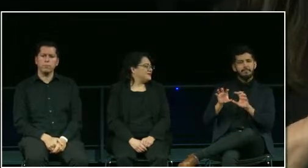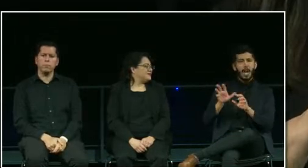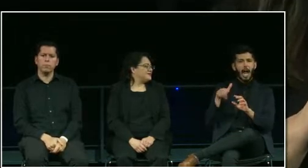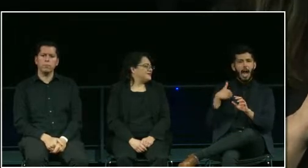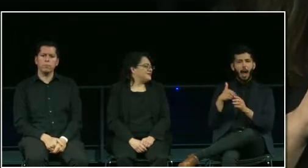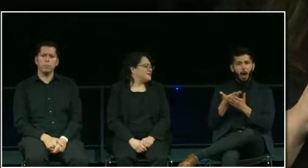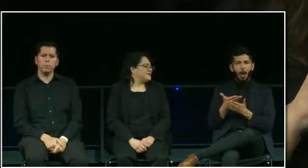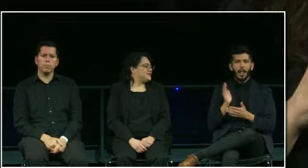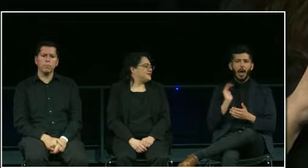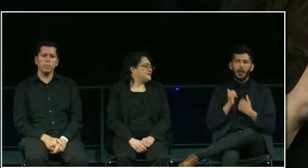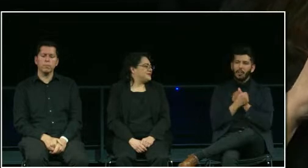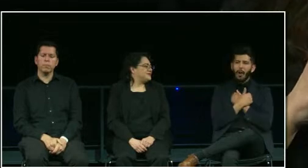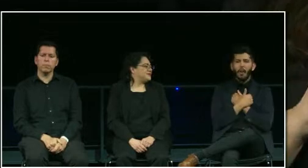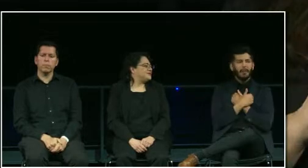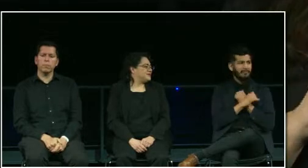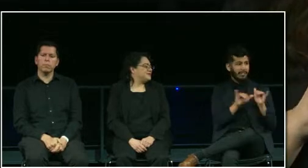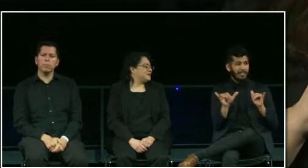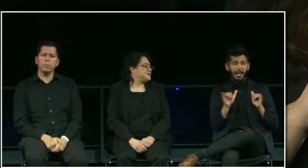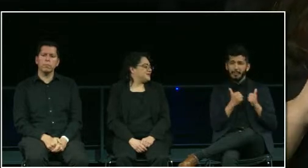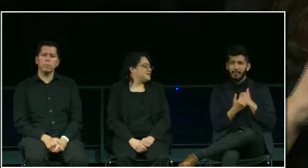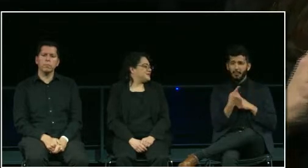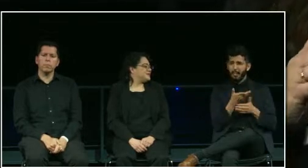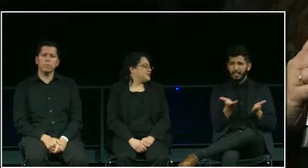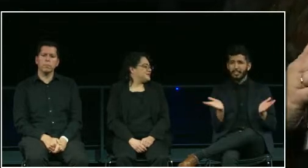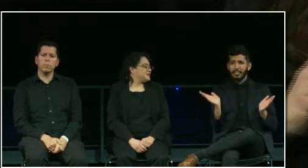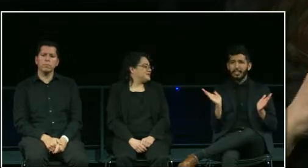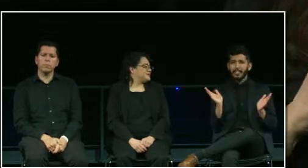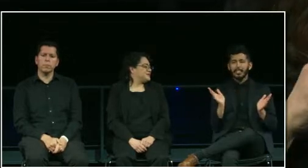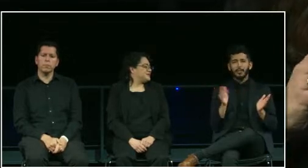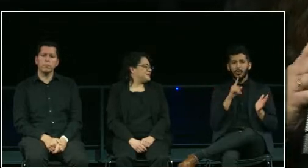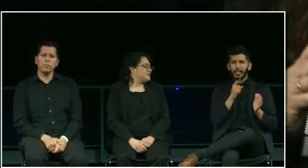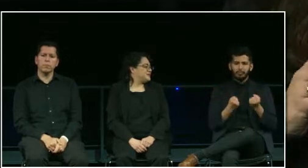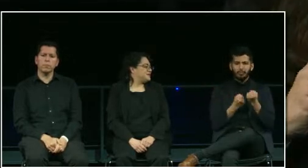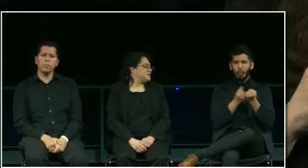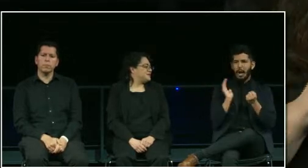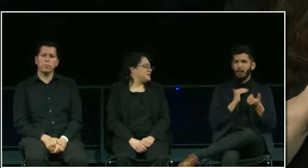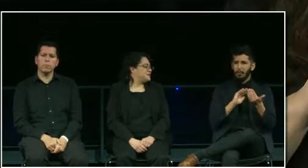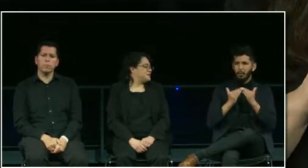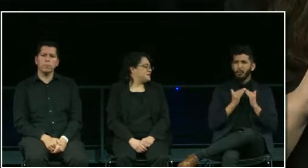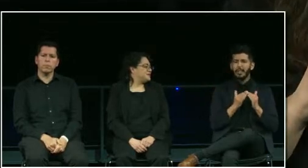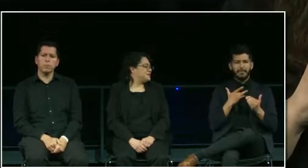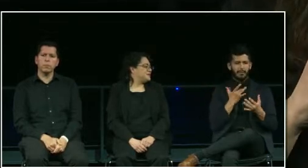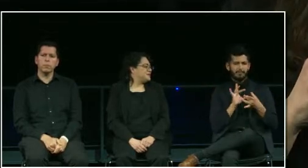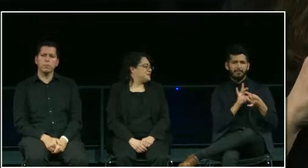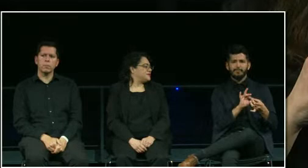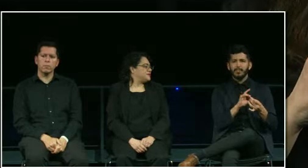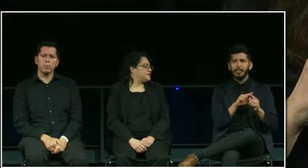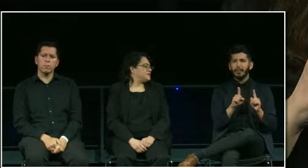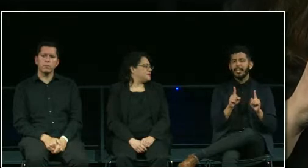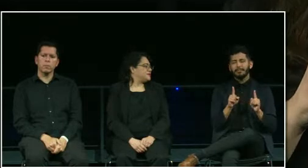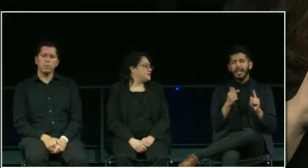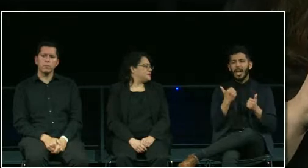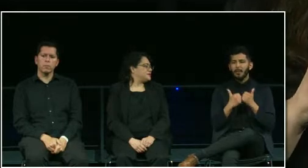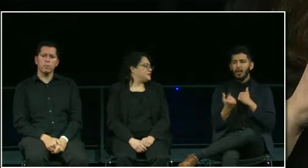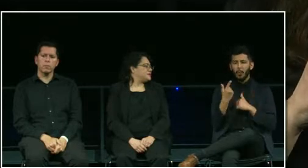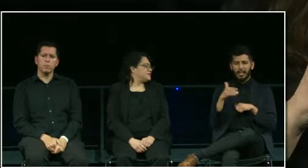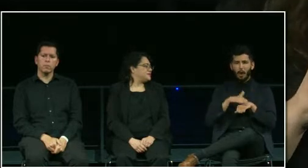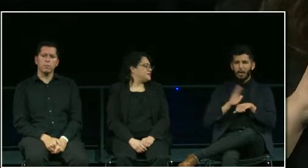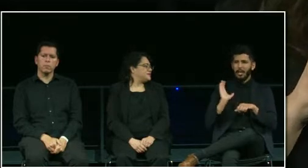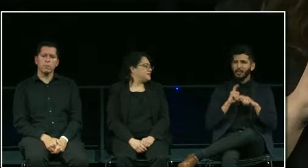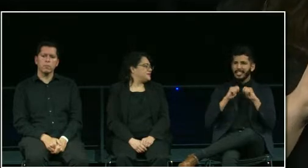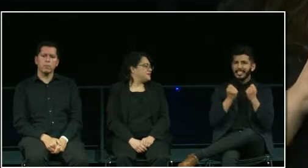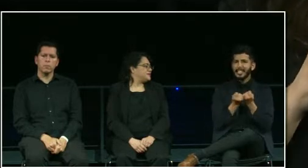saying here, and it really created our community so strongly. But also I think we all felt, and everyone that worked on it in all the